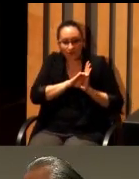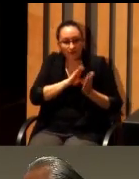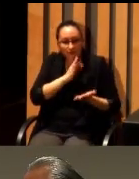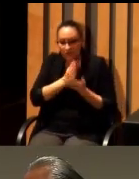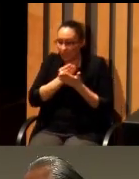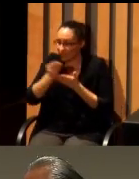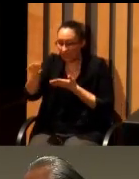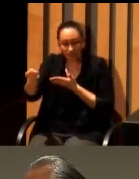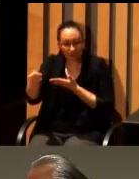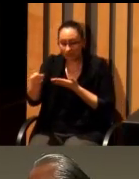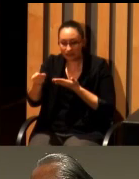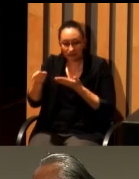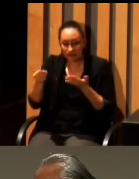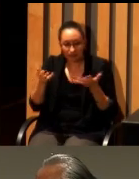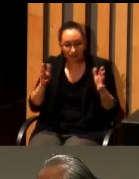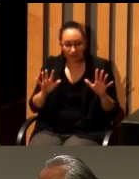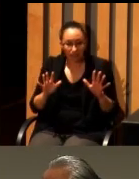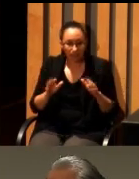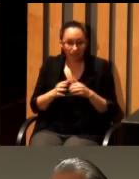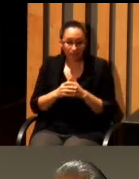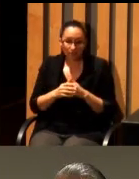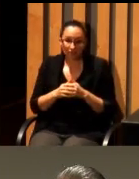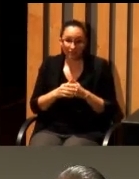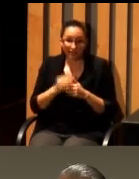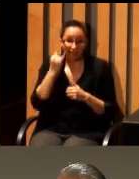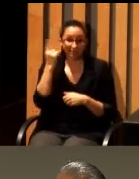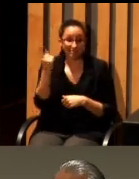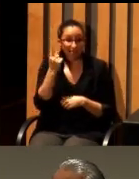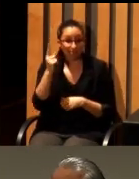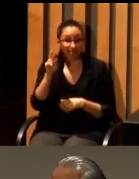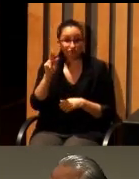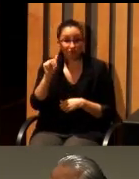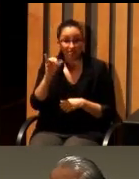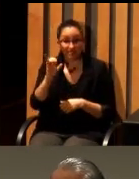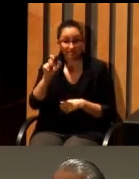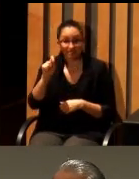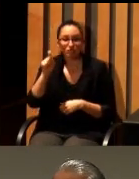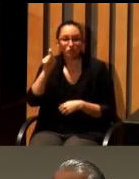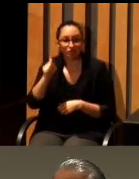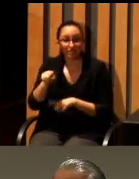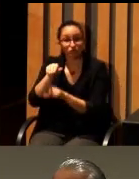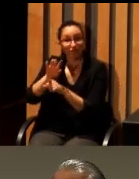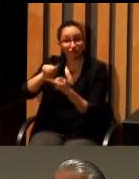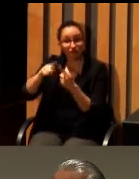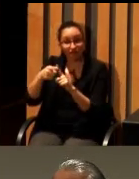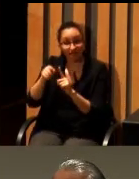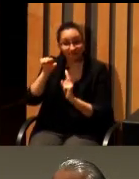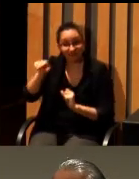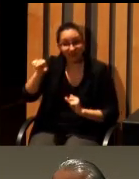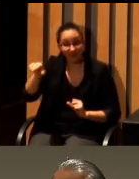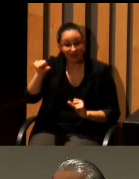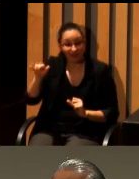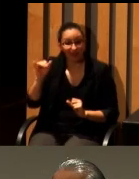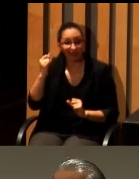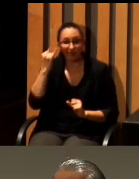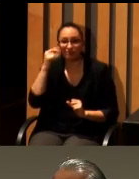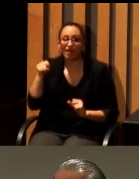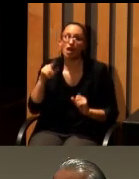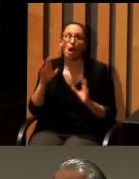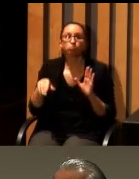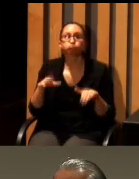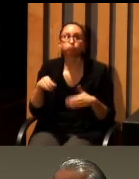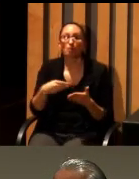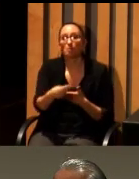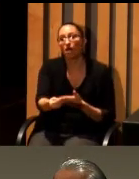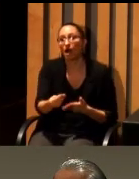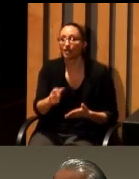The fact is that with anything that is racist, you need to remind your friends who fall into that bad habit of buying the logo